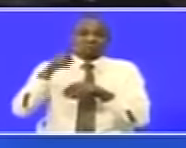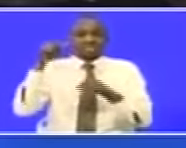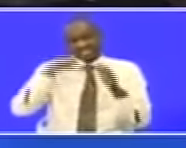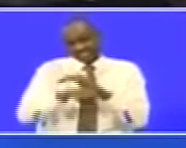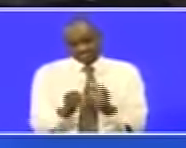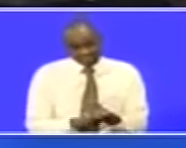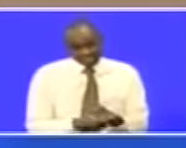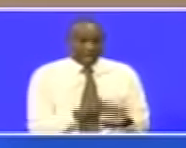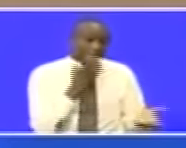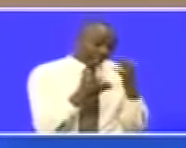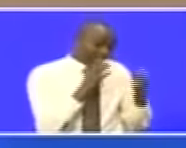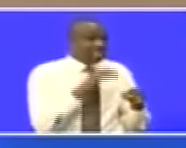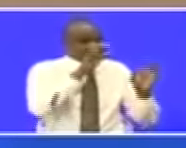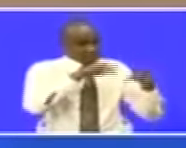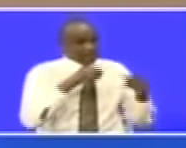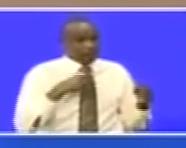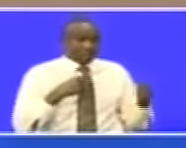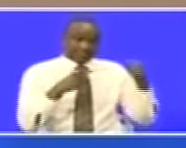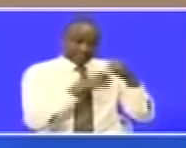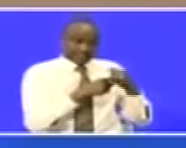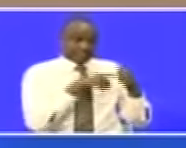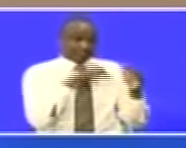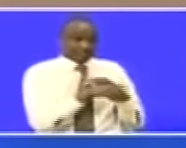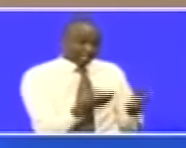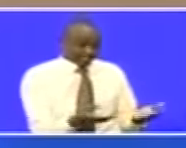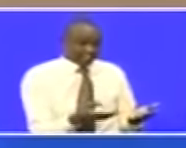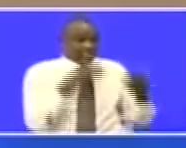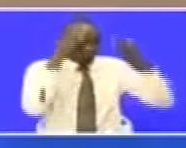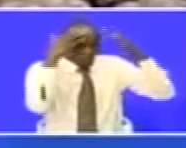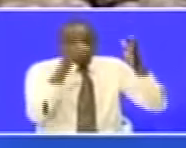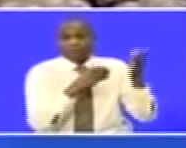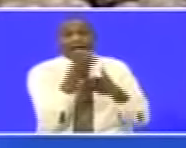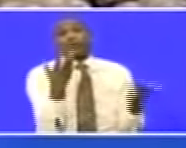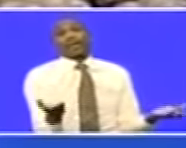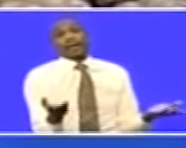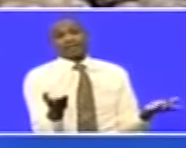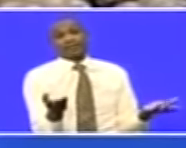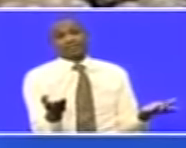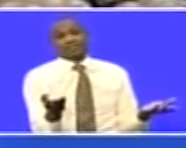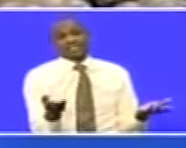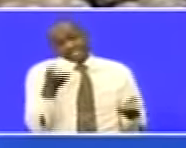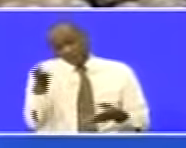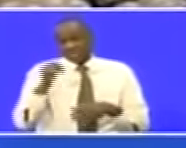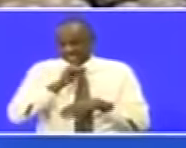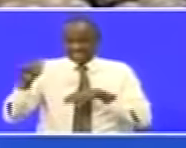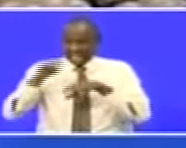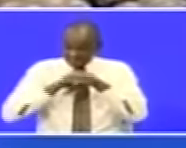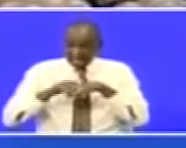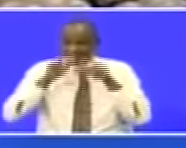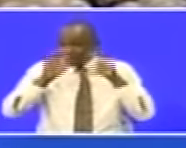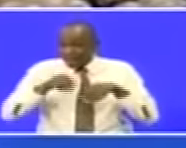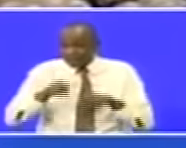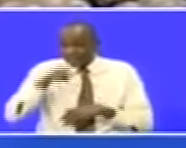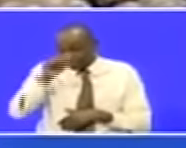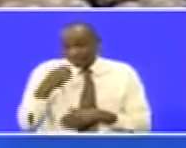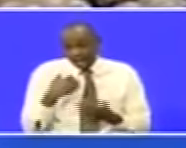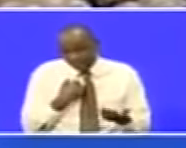a farmer in Makueni wants to buy pig bags, can he really even know where to buy them from? Across East Africa, farmers grow staple foods such